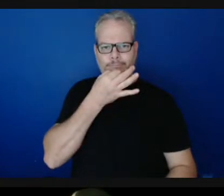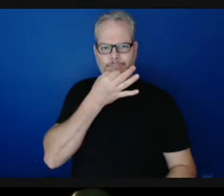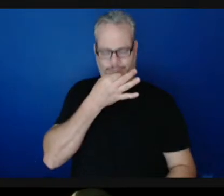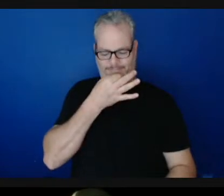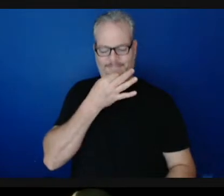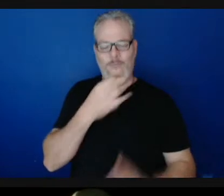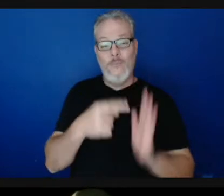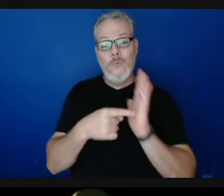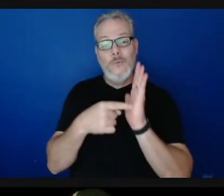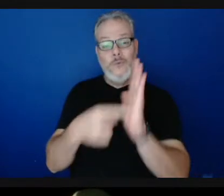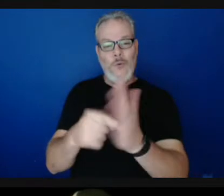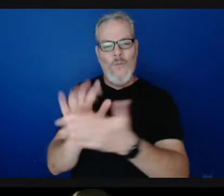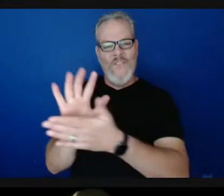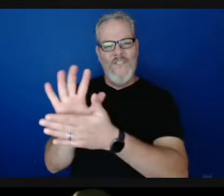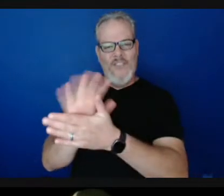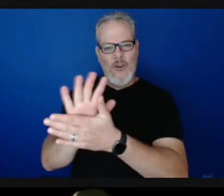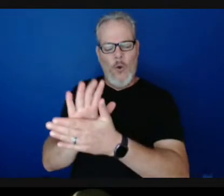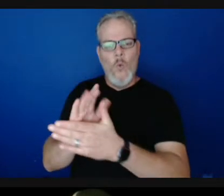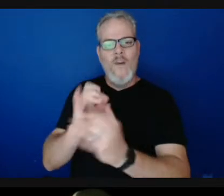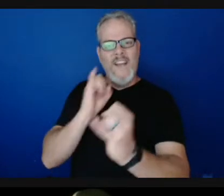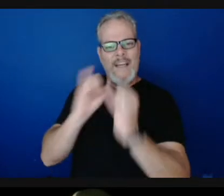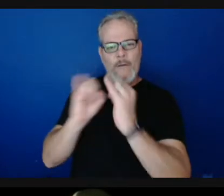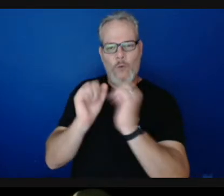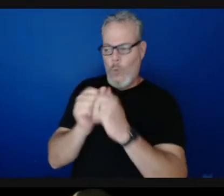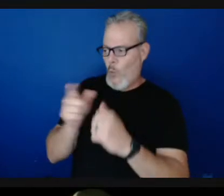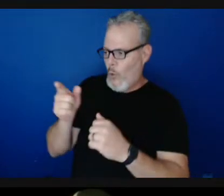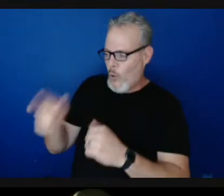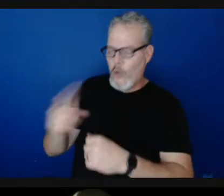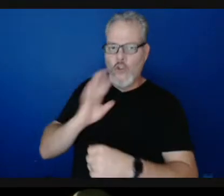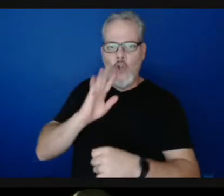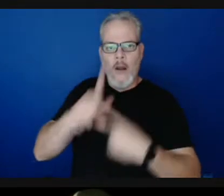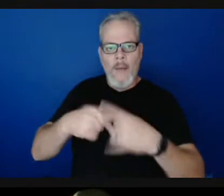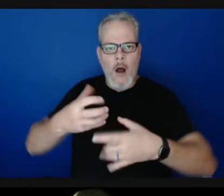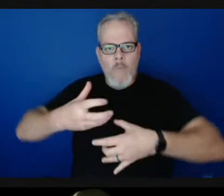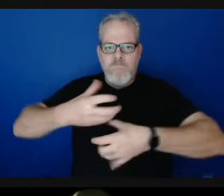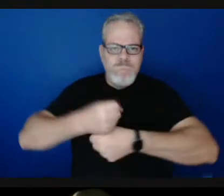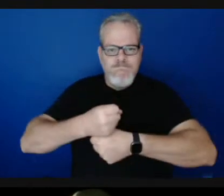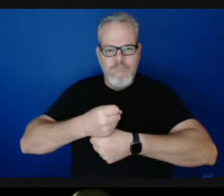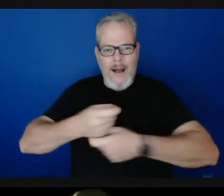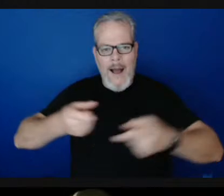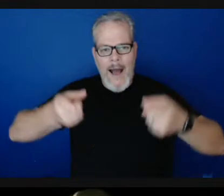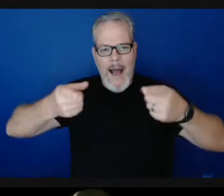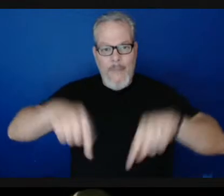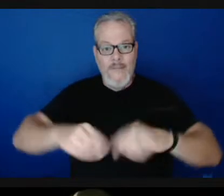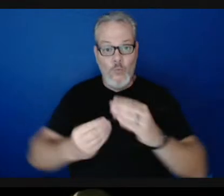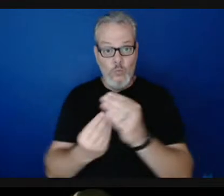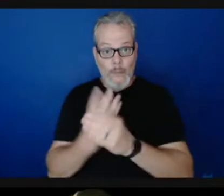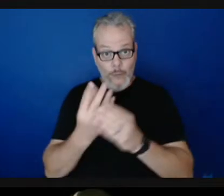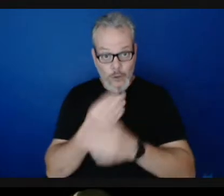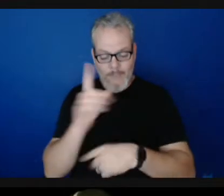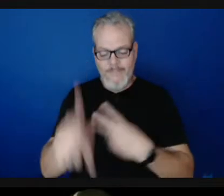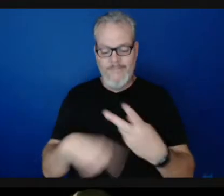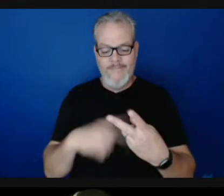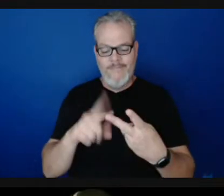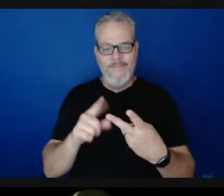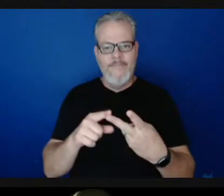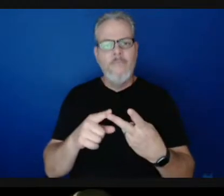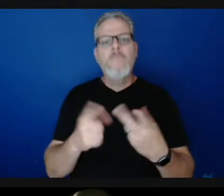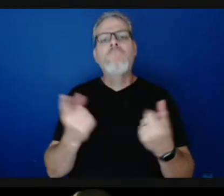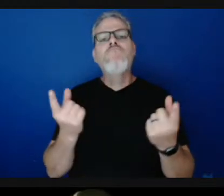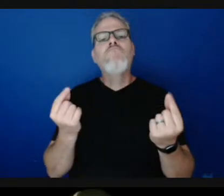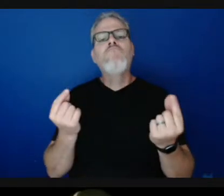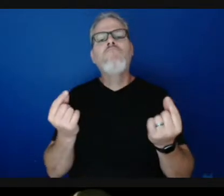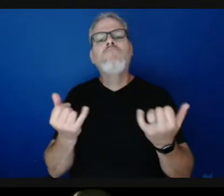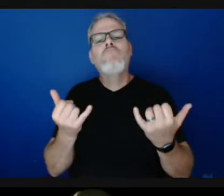to both summarize what happened during eruption to some degree, as well as catch us up on where we look now